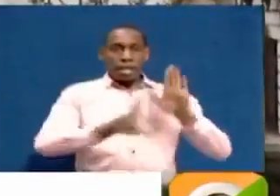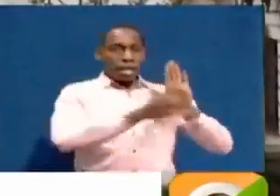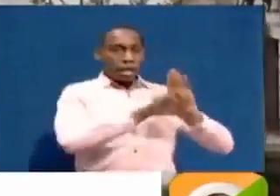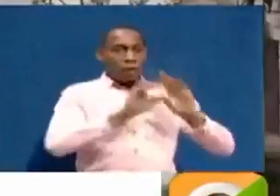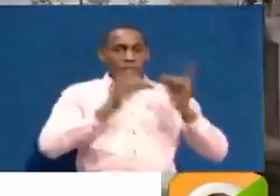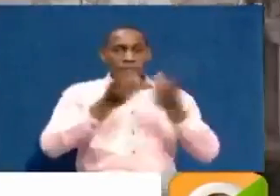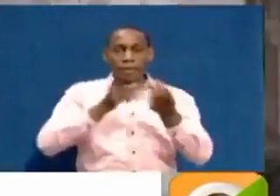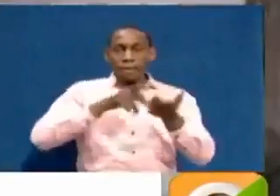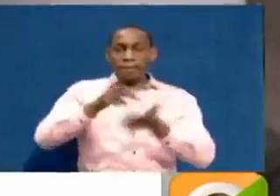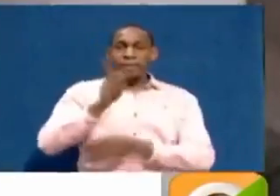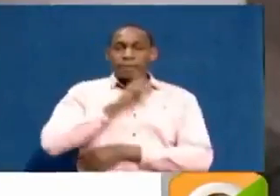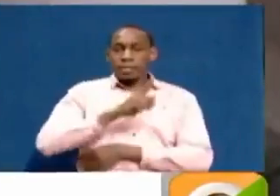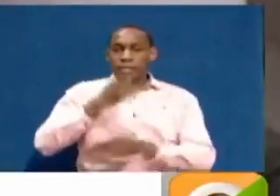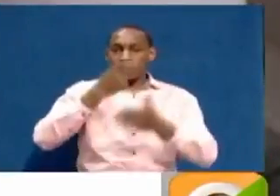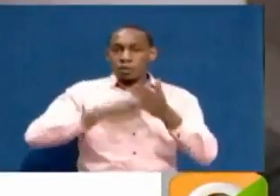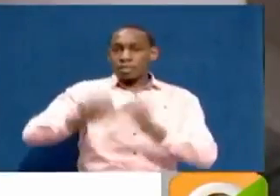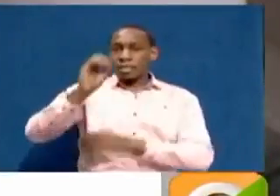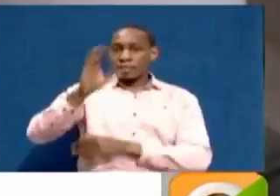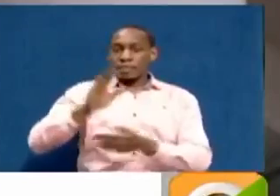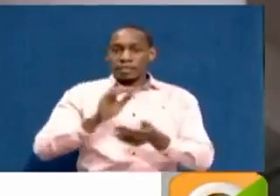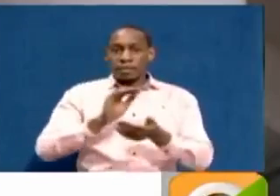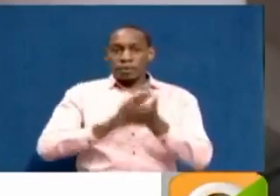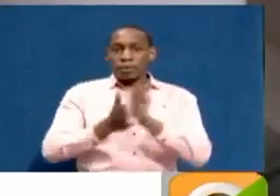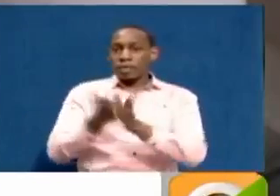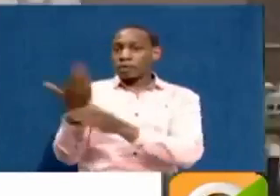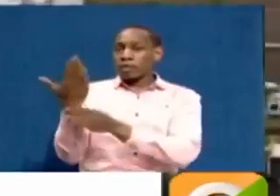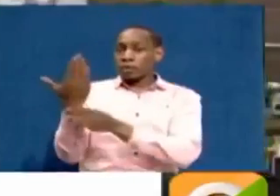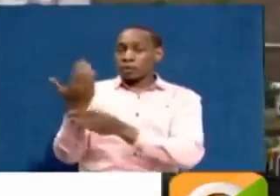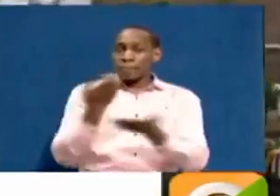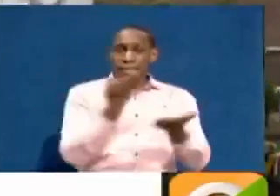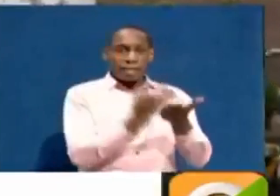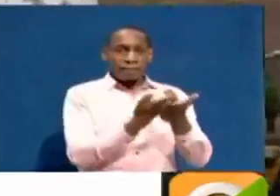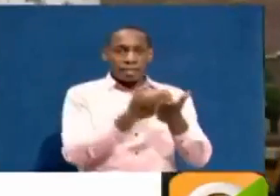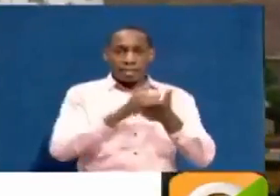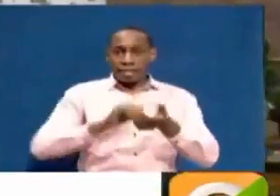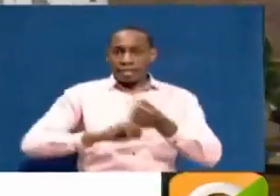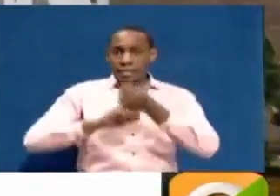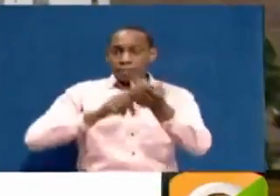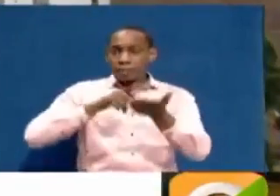said to have paid the huge fees without adequate documentary evidence to support the payments.